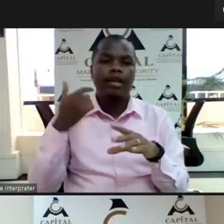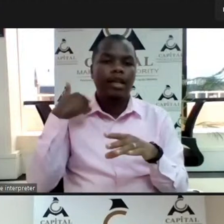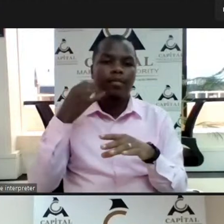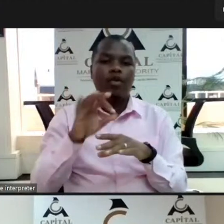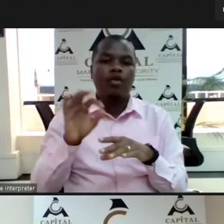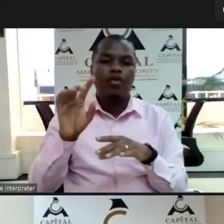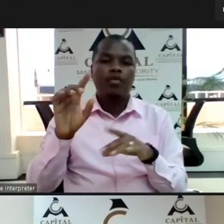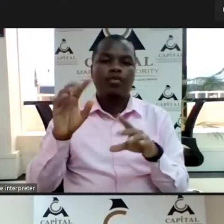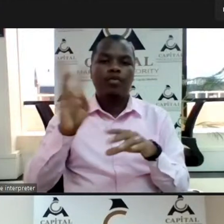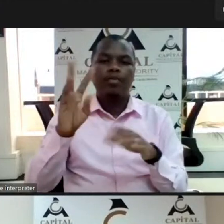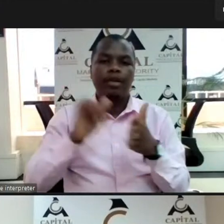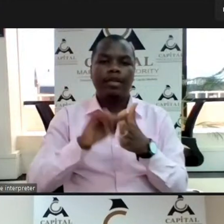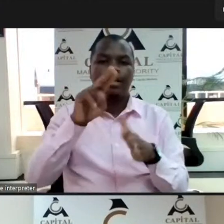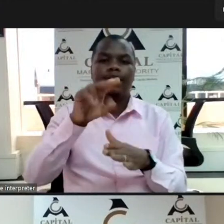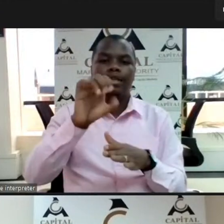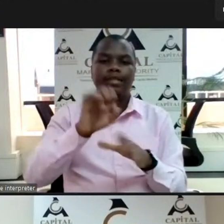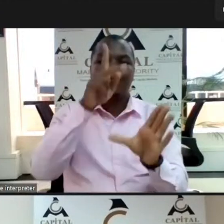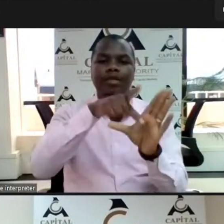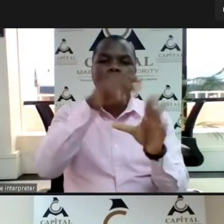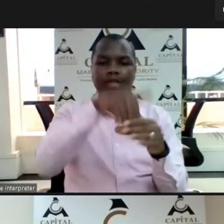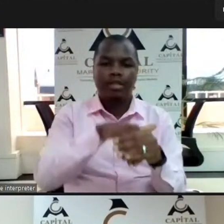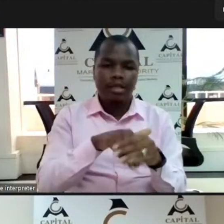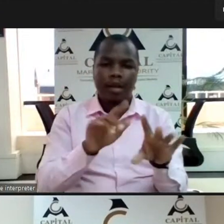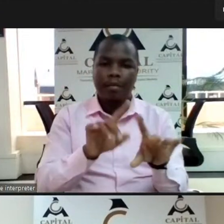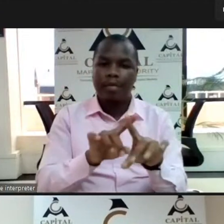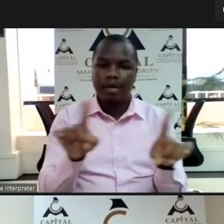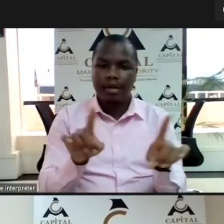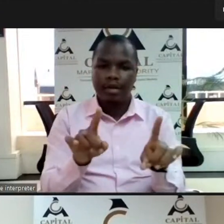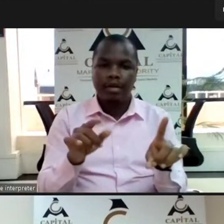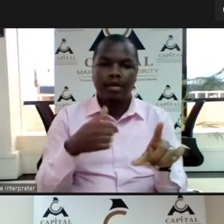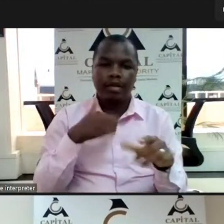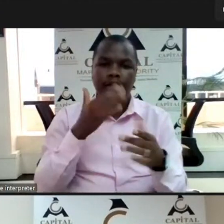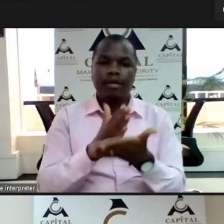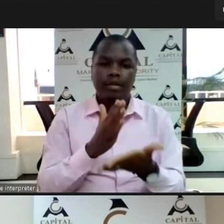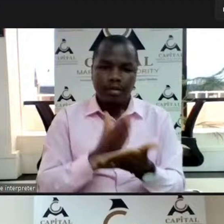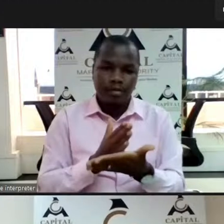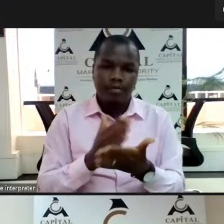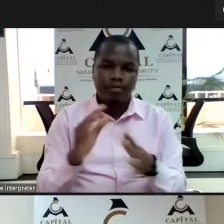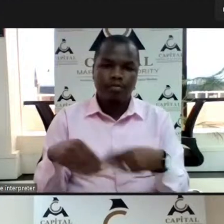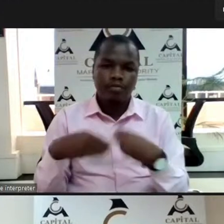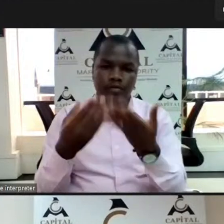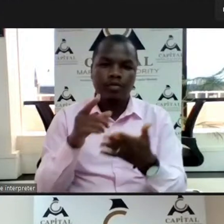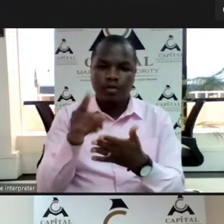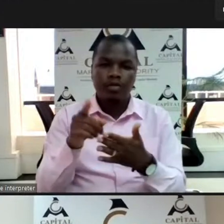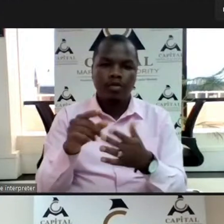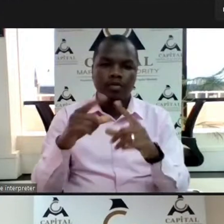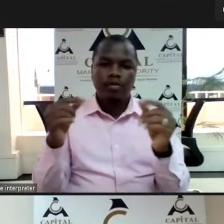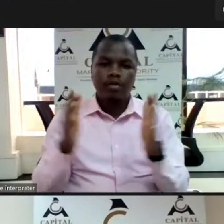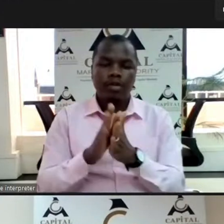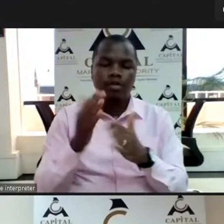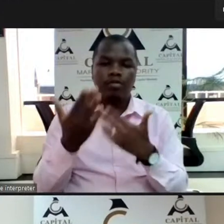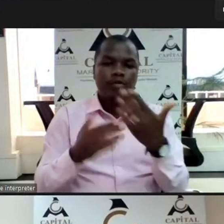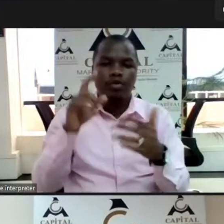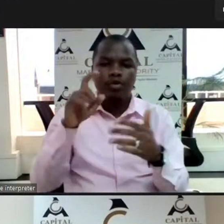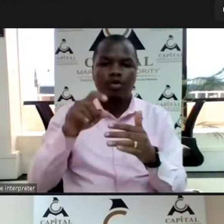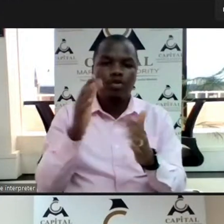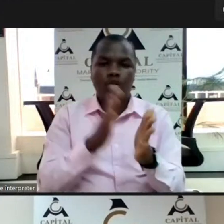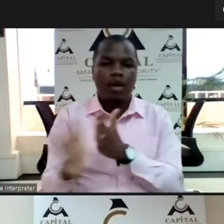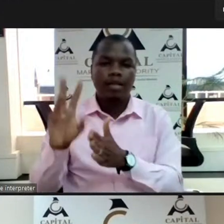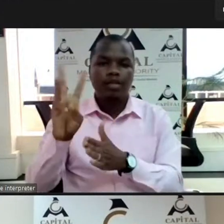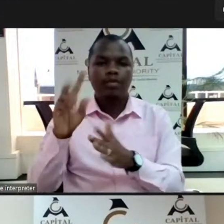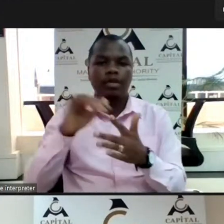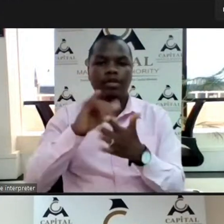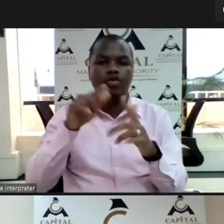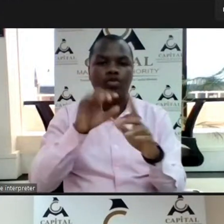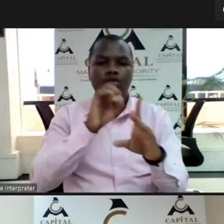that the NSE participates in. But I will sort of relay your message, and we should possibly also organize a webinar just to